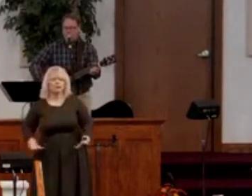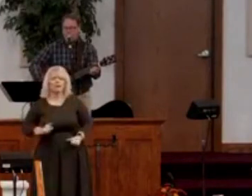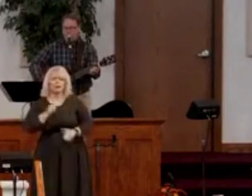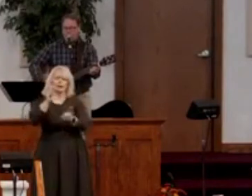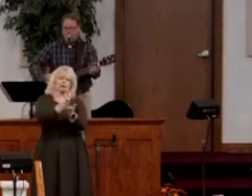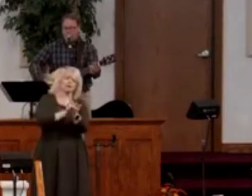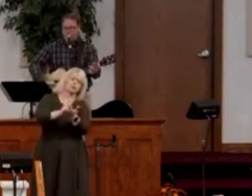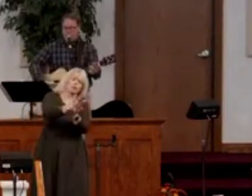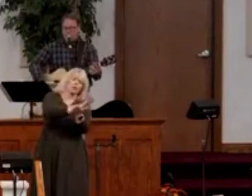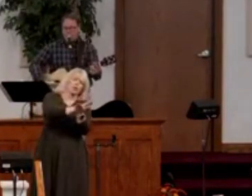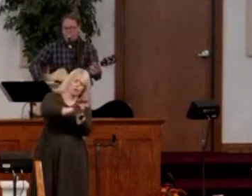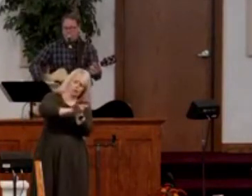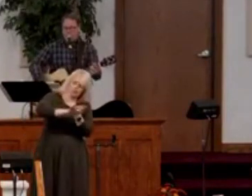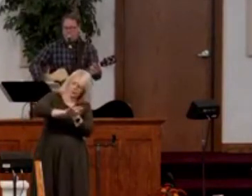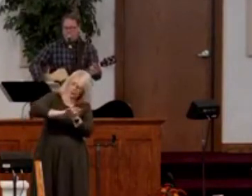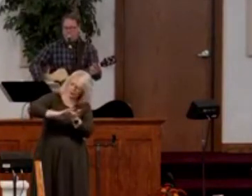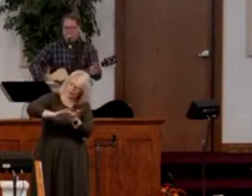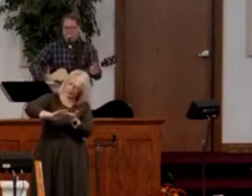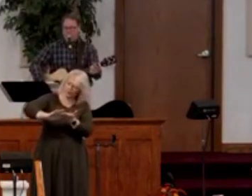amazing, so